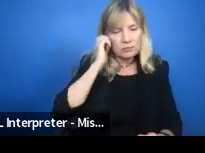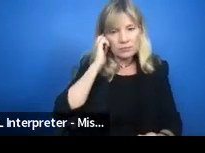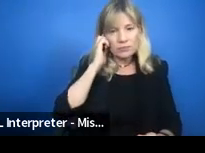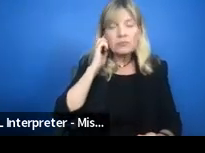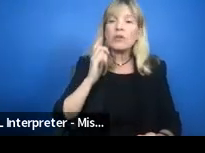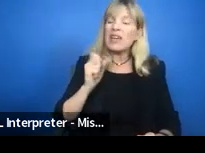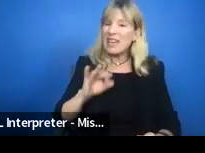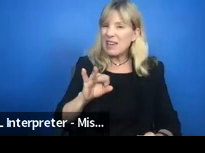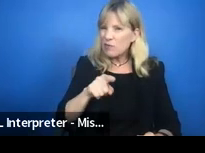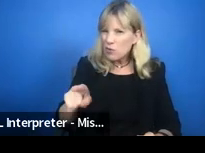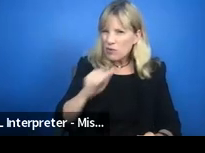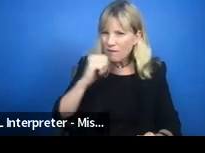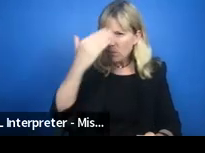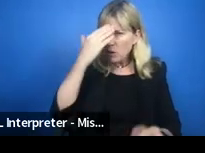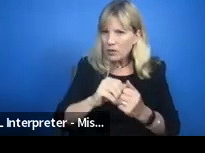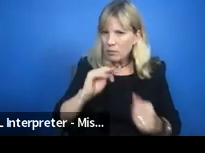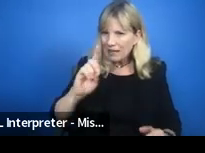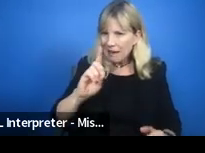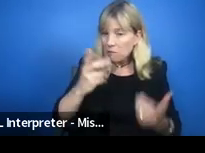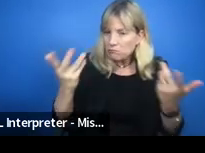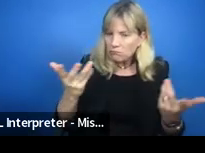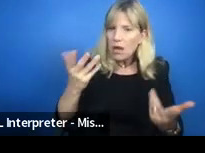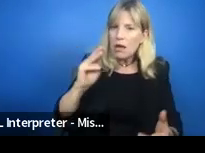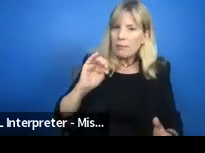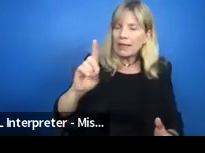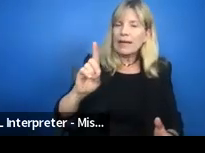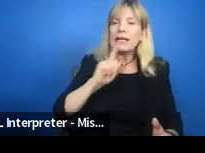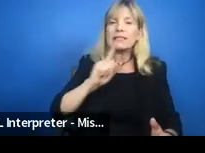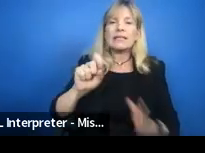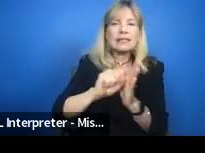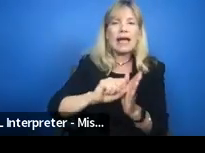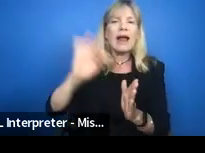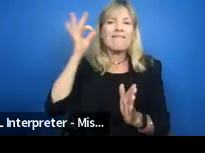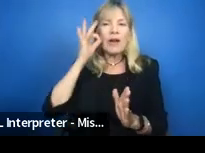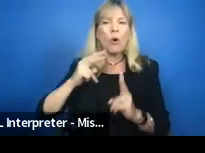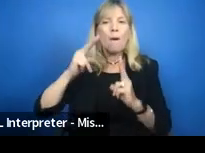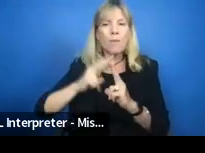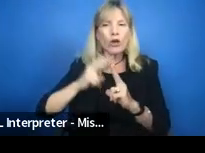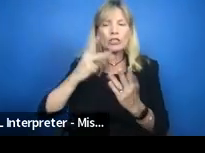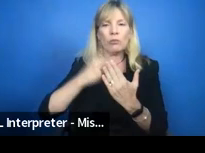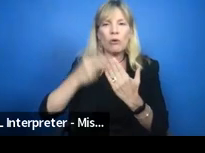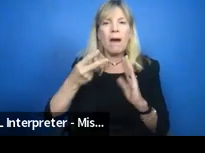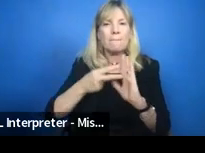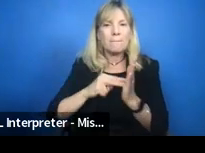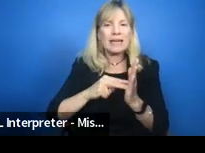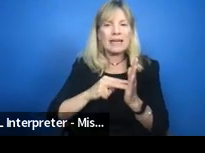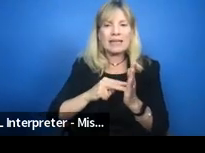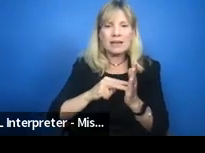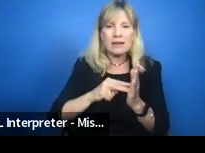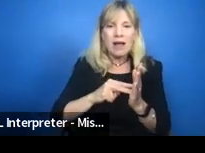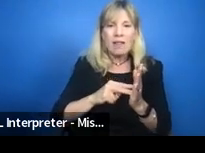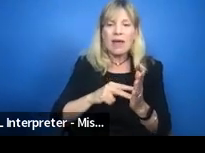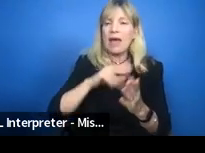So in case you're not familiar with Medicaid that much, Medicaid is a state and federal partnership program, meaning both play a part in funding the